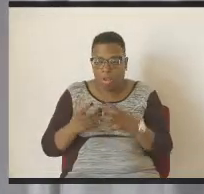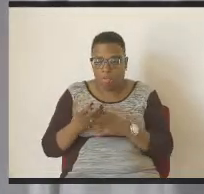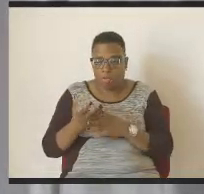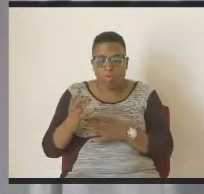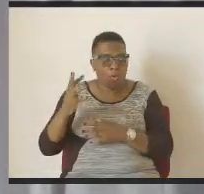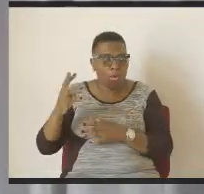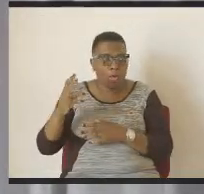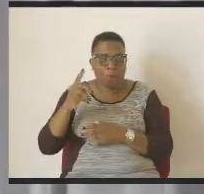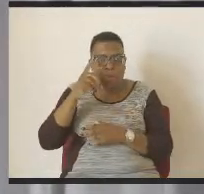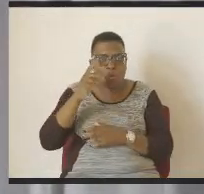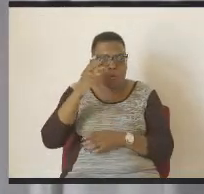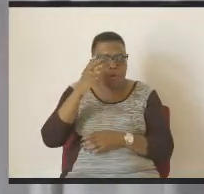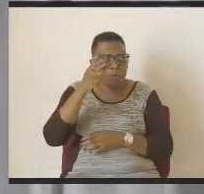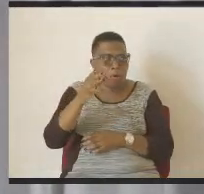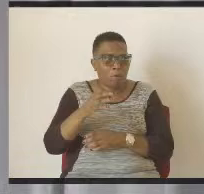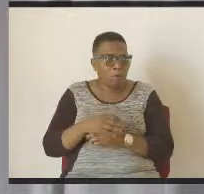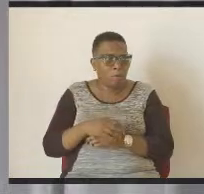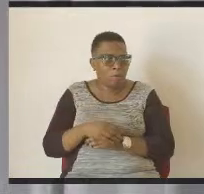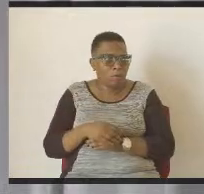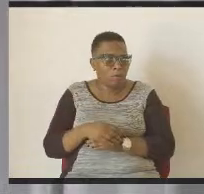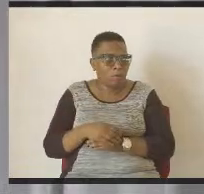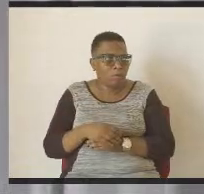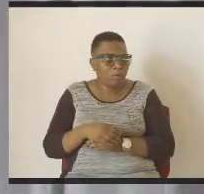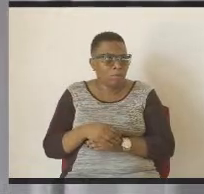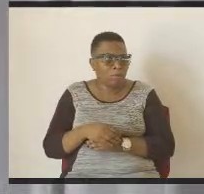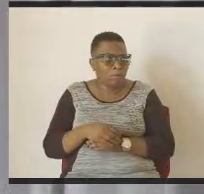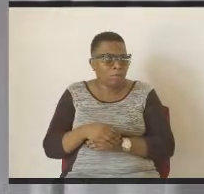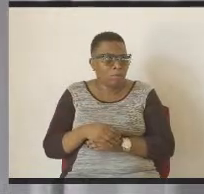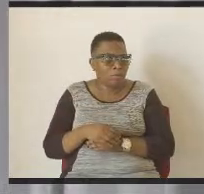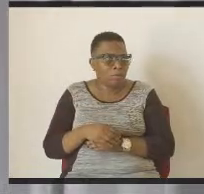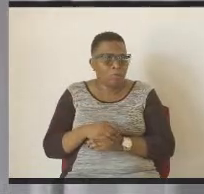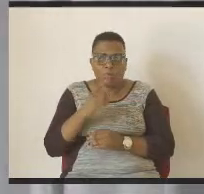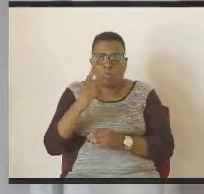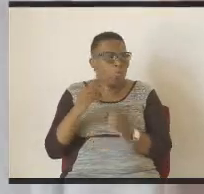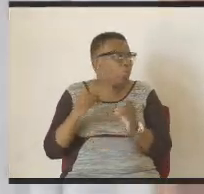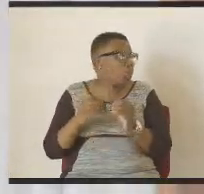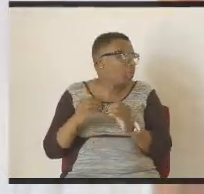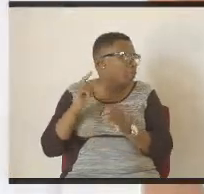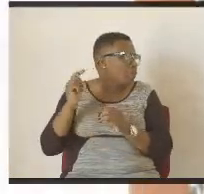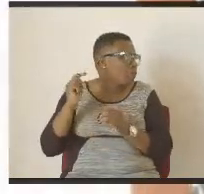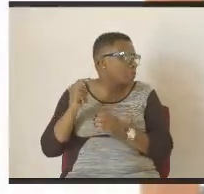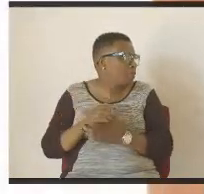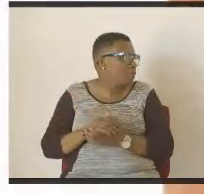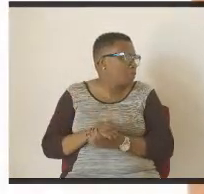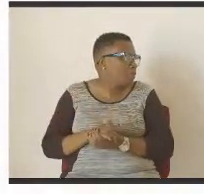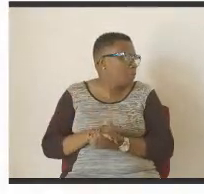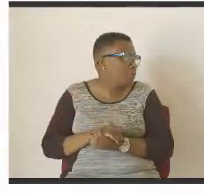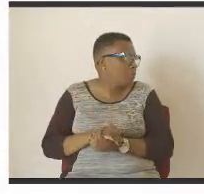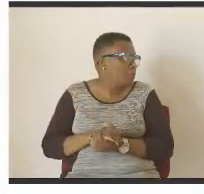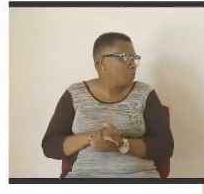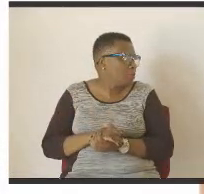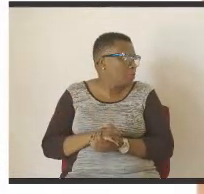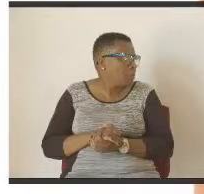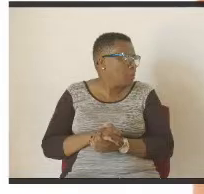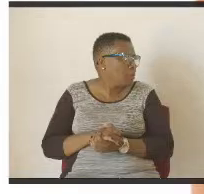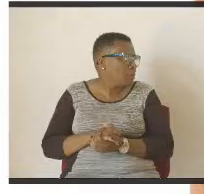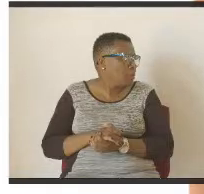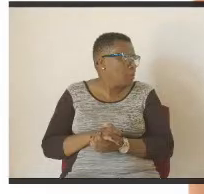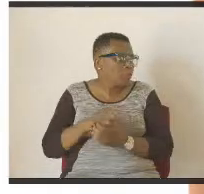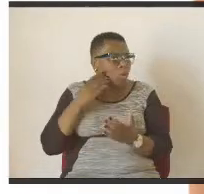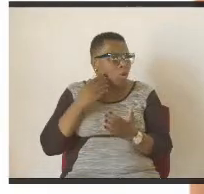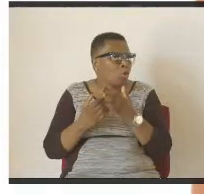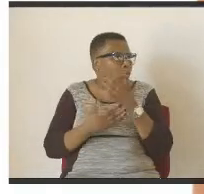forward. And I'm just going to break it up a bit. Just, oh, one more. Brother. Good morning,